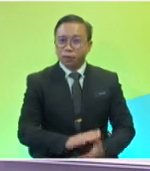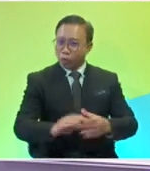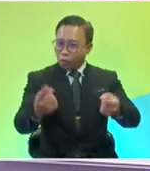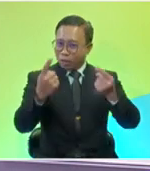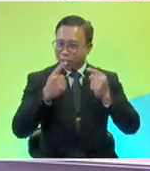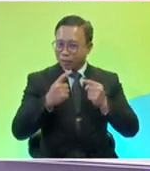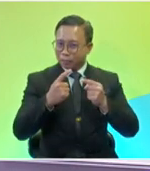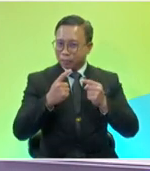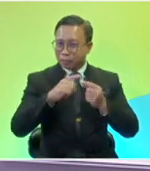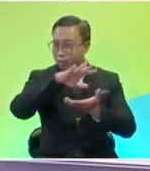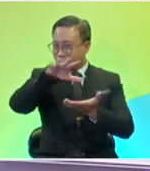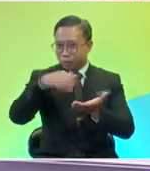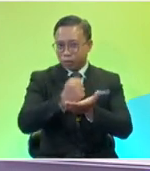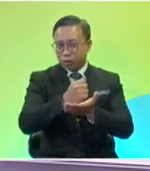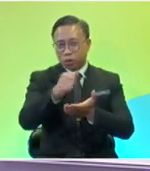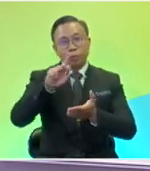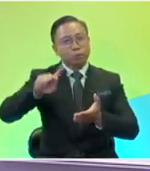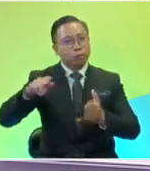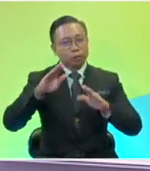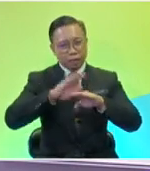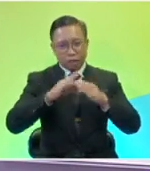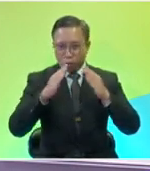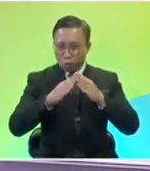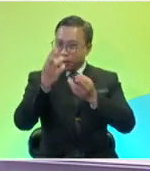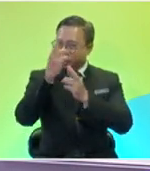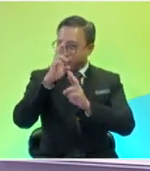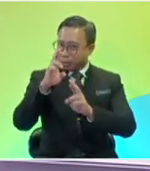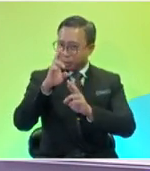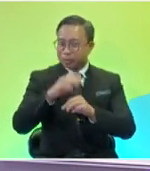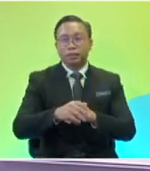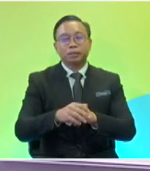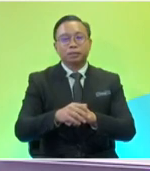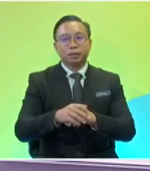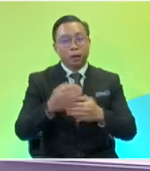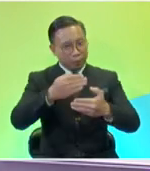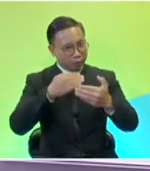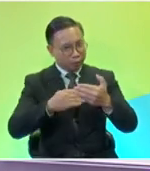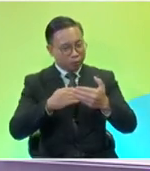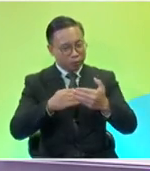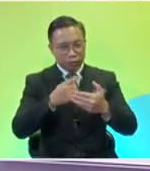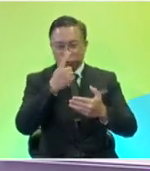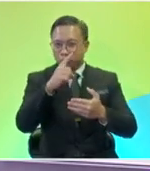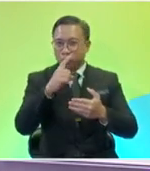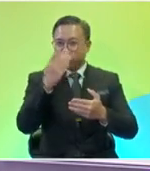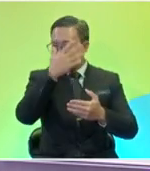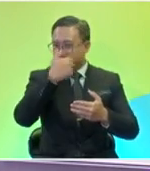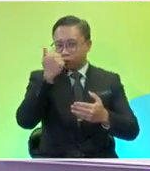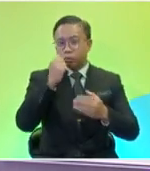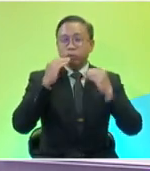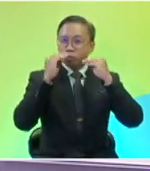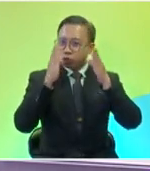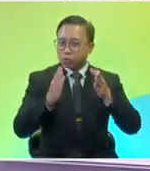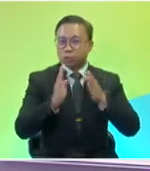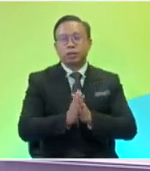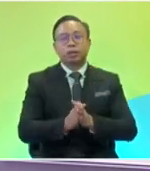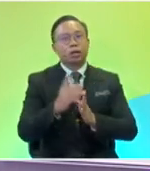Welcome back, everyone. All the pupils at home, are you ready? Like I mentioned earlier, we have the beautiful Teacher Kenanga Abdul Rahim with us,